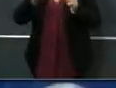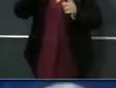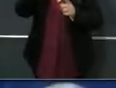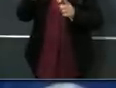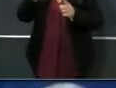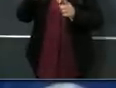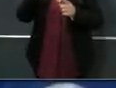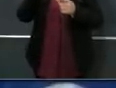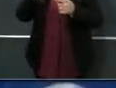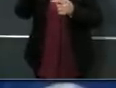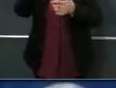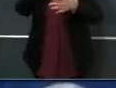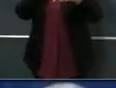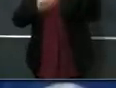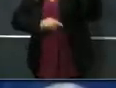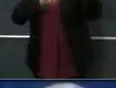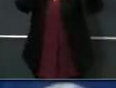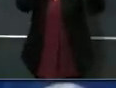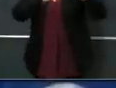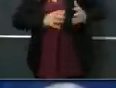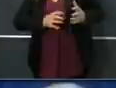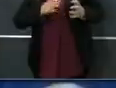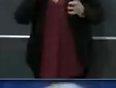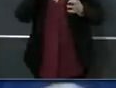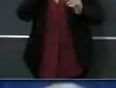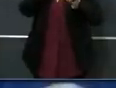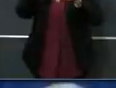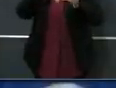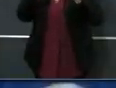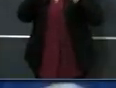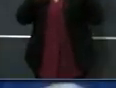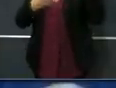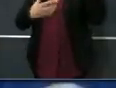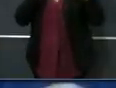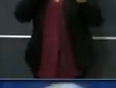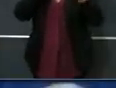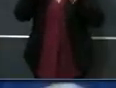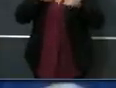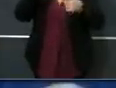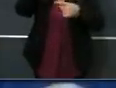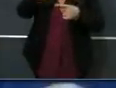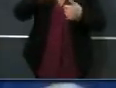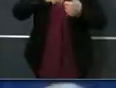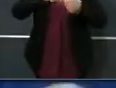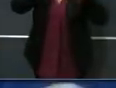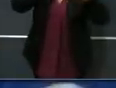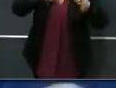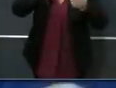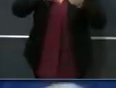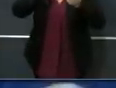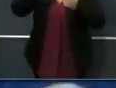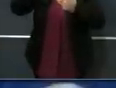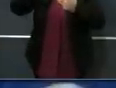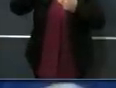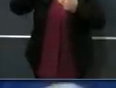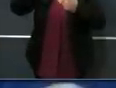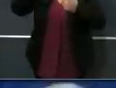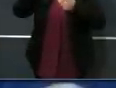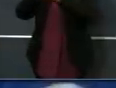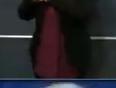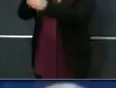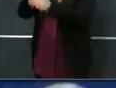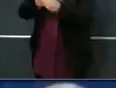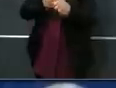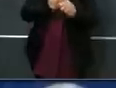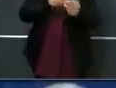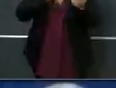categories, but we'll be highlighting the category of testing, tracing, tracking, isolating, and quarantine in that